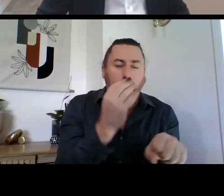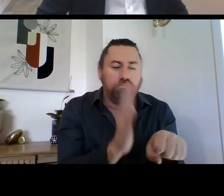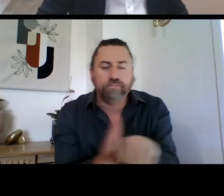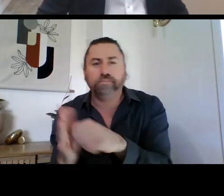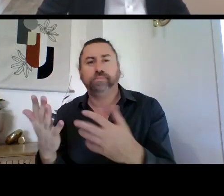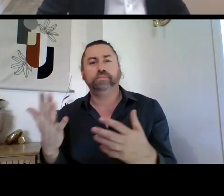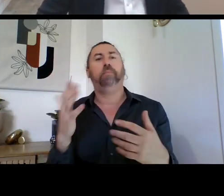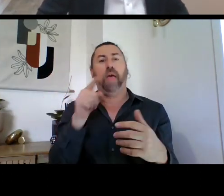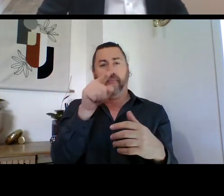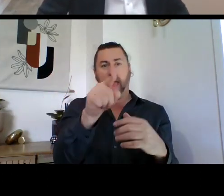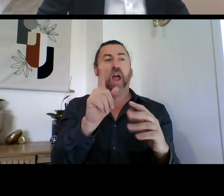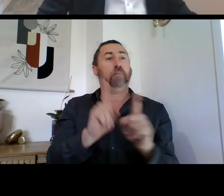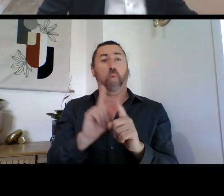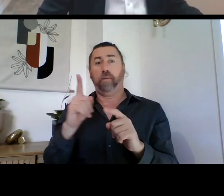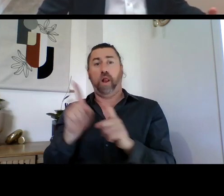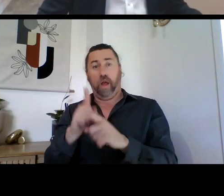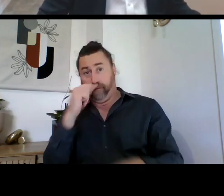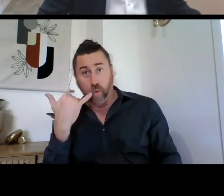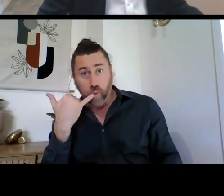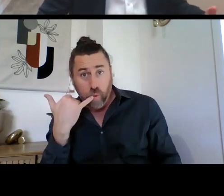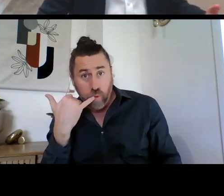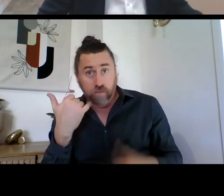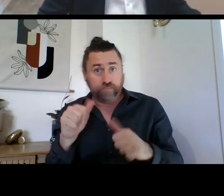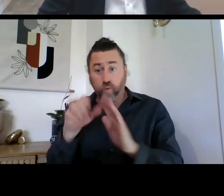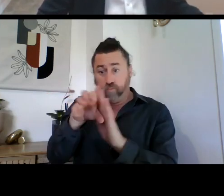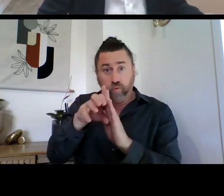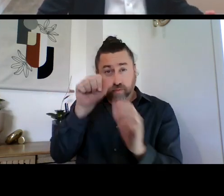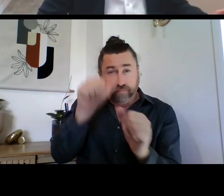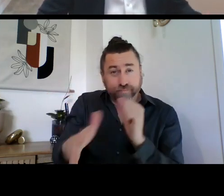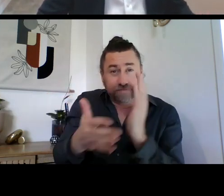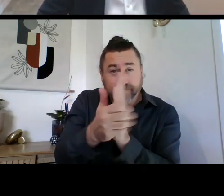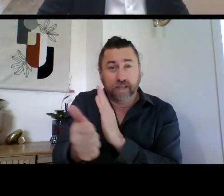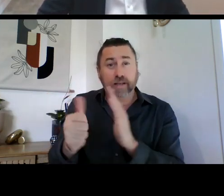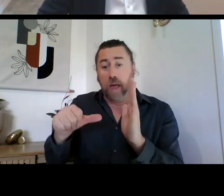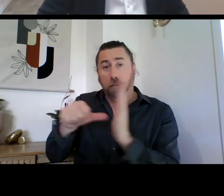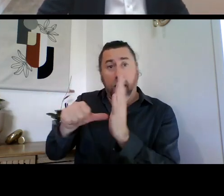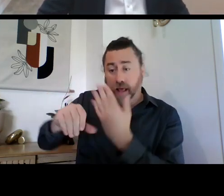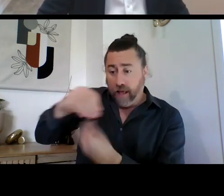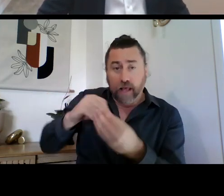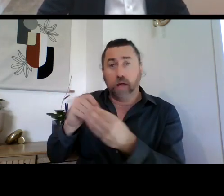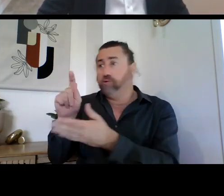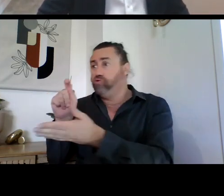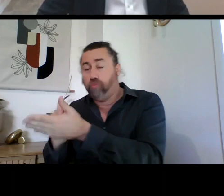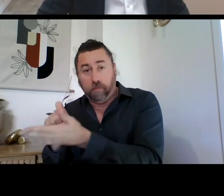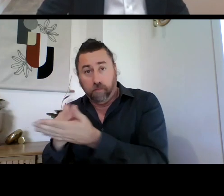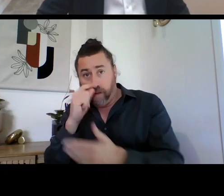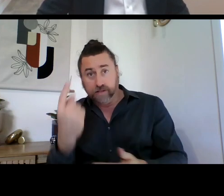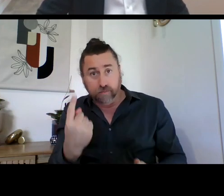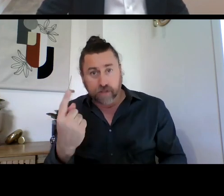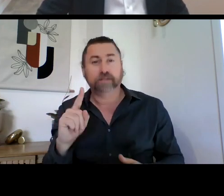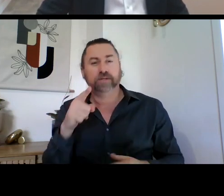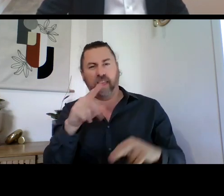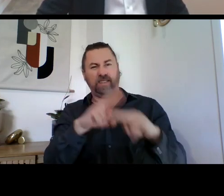other activities of daily living, like using the telephone and the computer and handling money and going shopping. So that's the